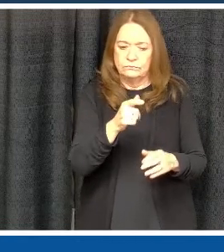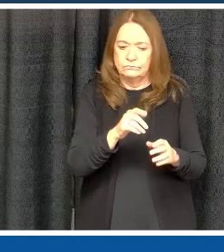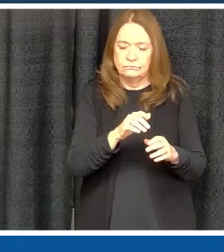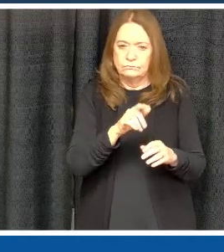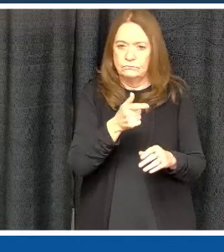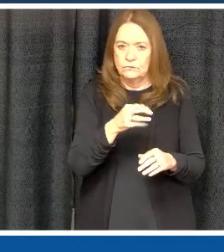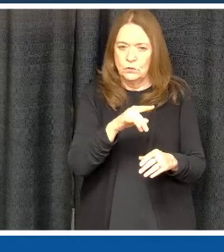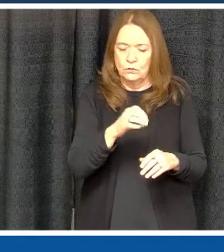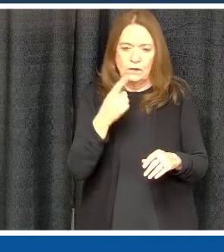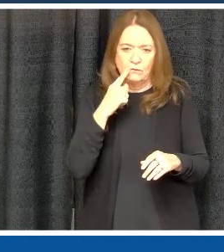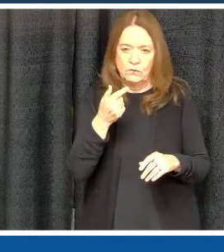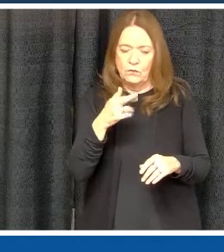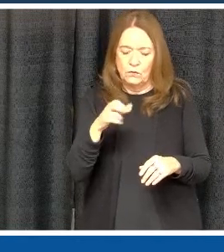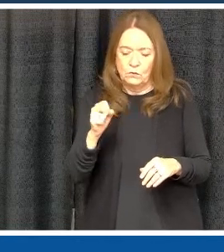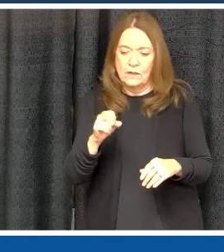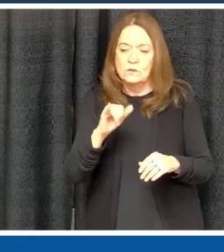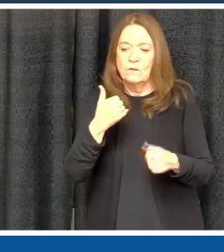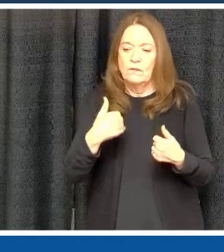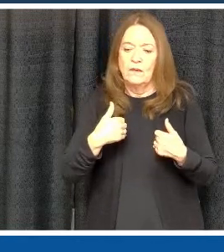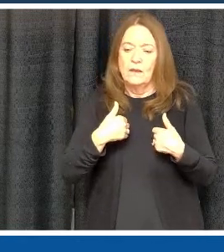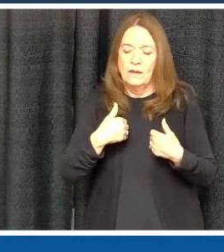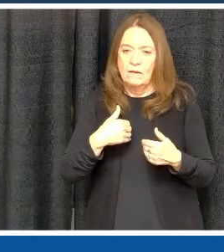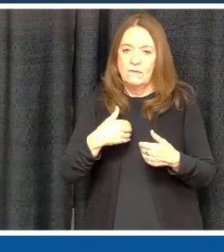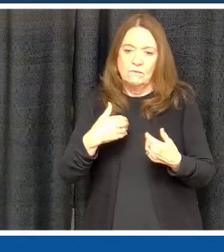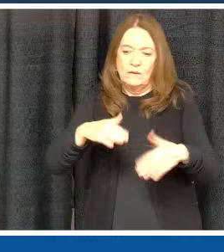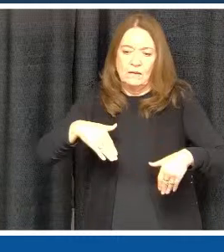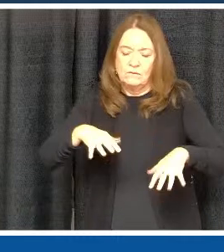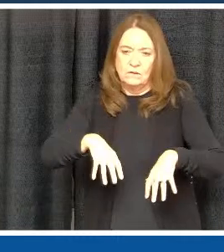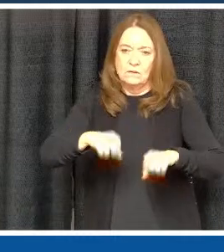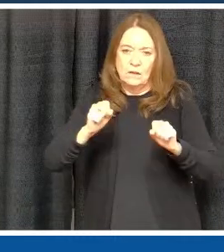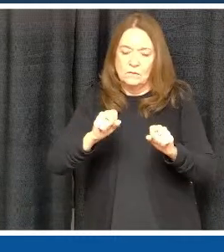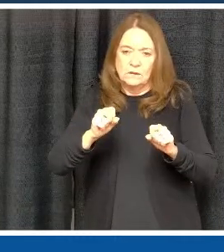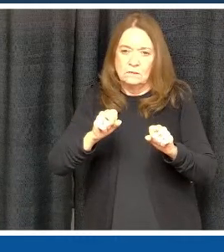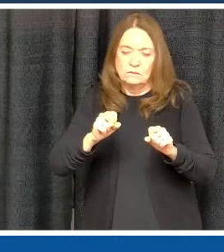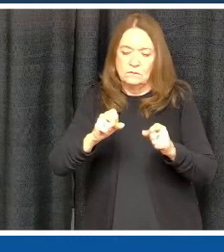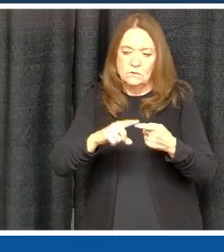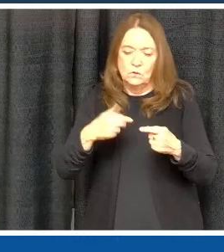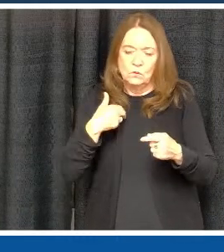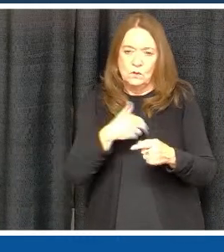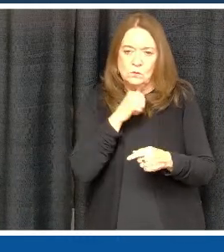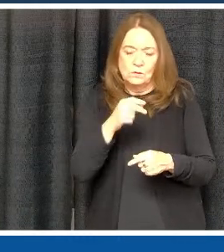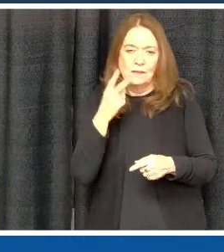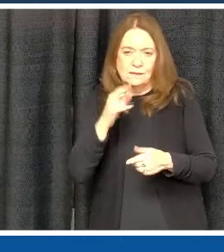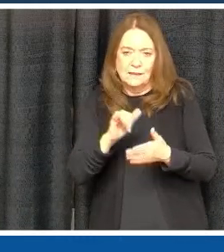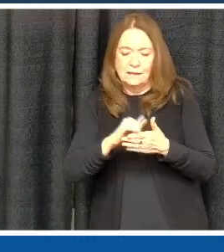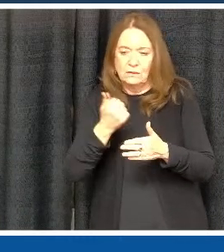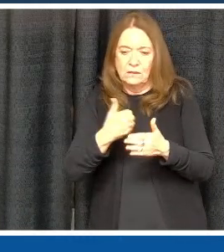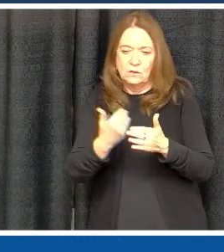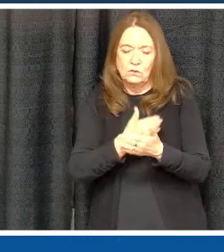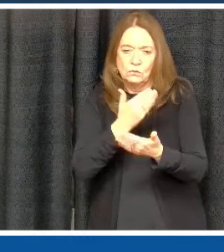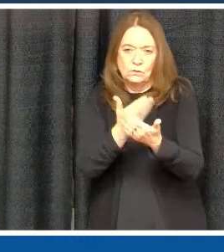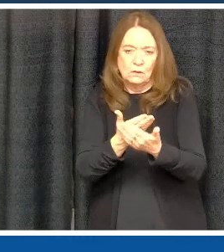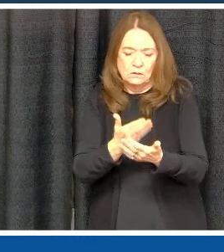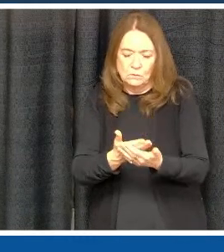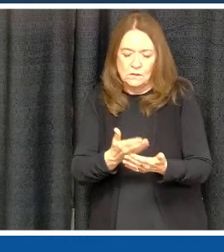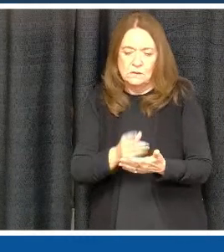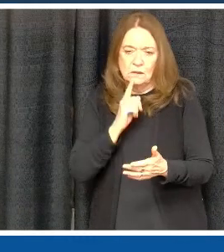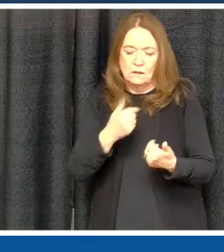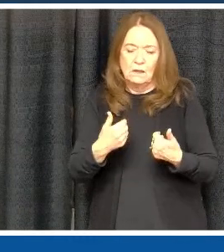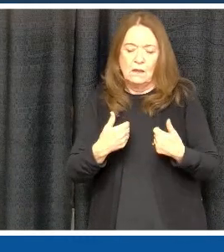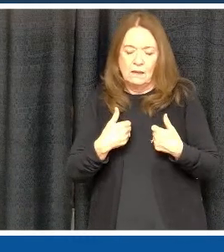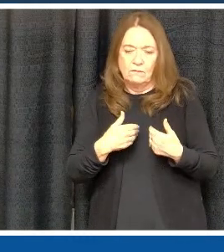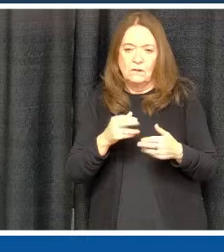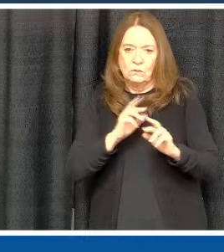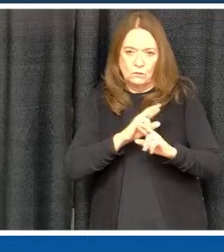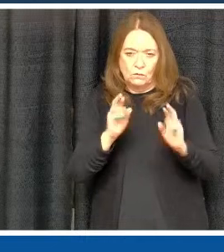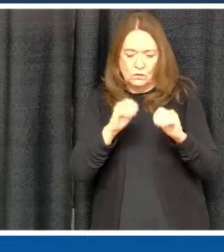Road. So if they have adopted those guidelines, those are foreign to us. We're not seeing those on any documents they're coming forward with. They're getting ready to